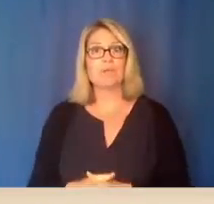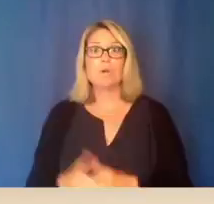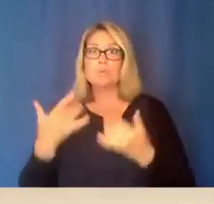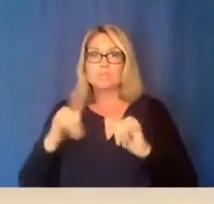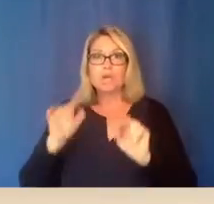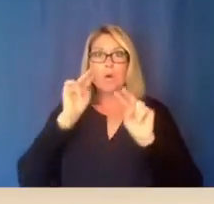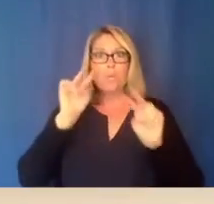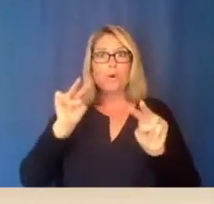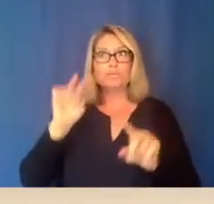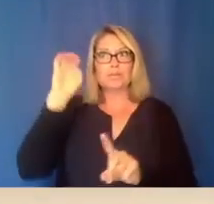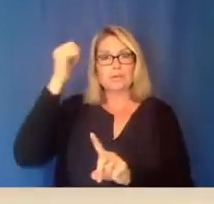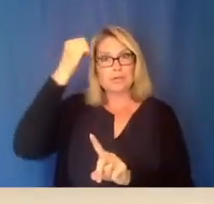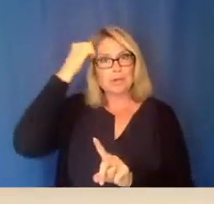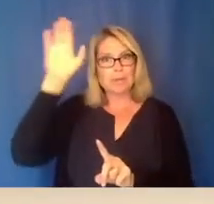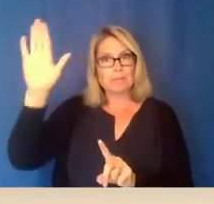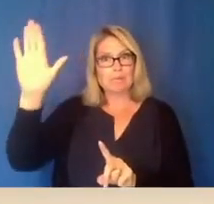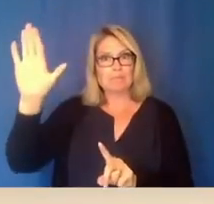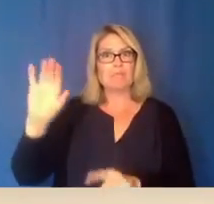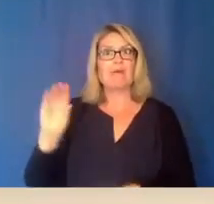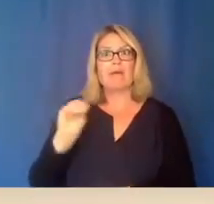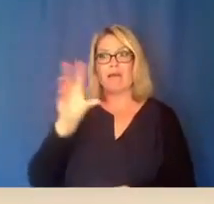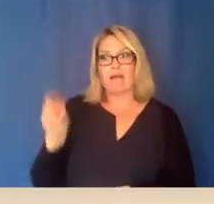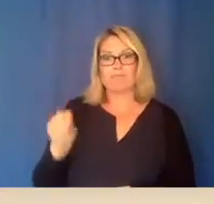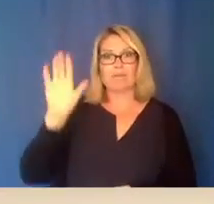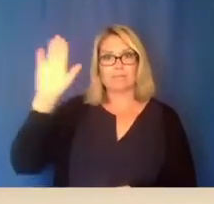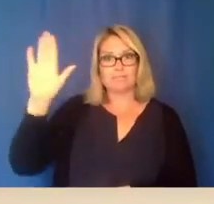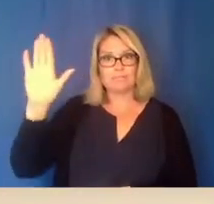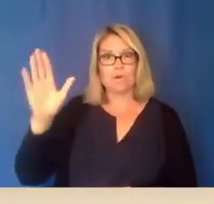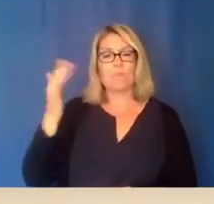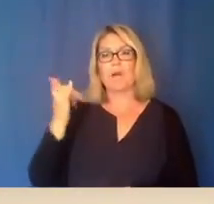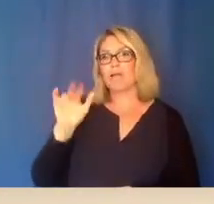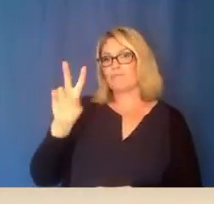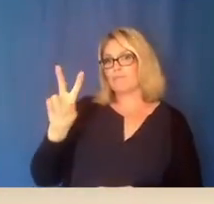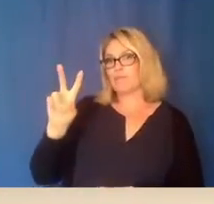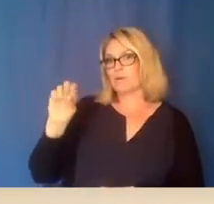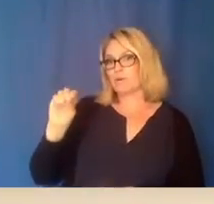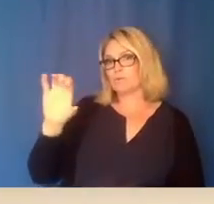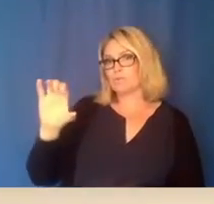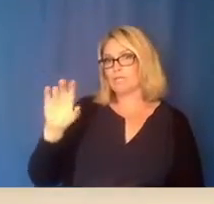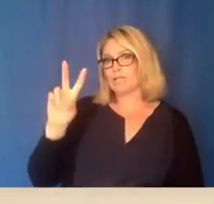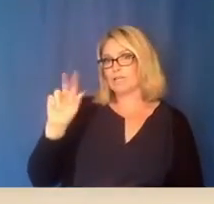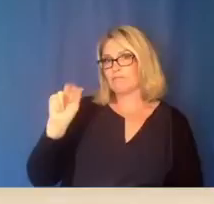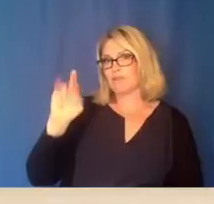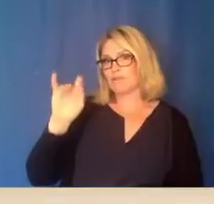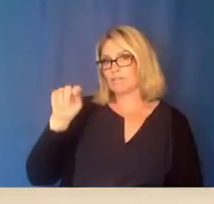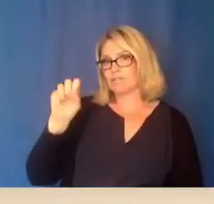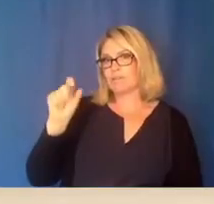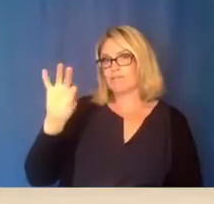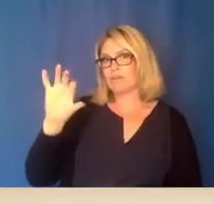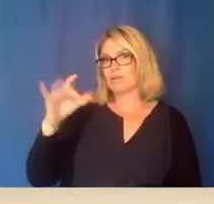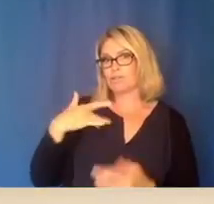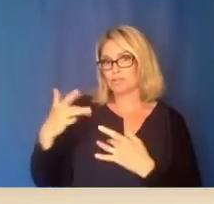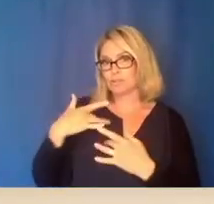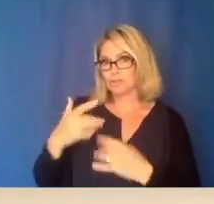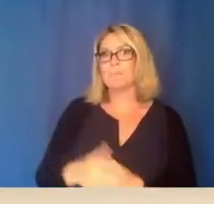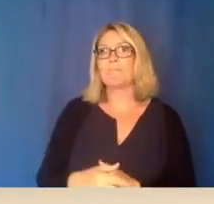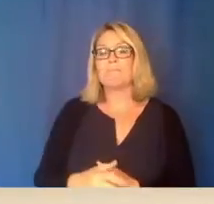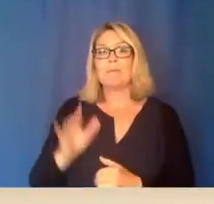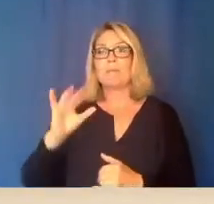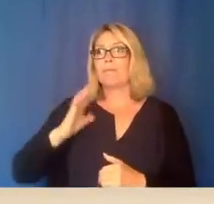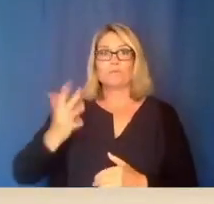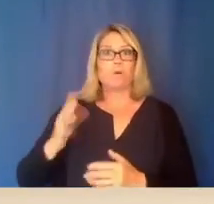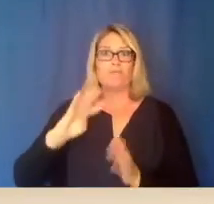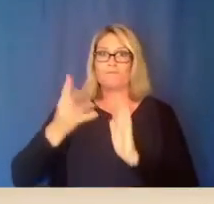in Europe and Africa and the variants of concern. We hope to avoid a fourth wave in Canada and in PEI by